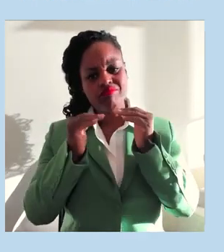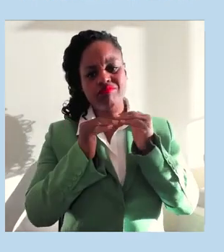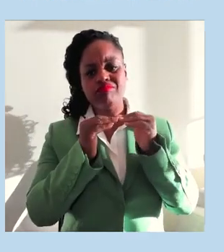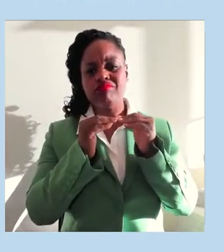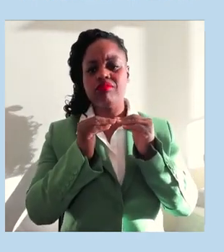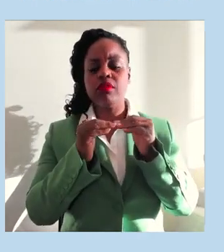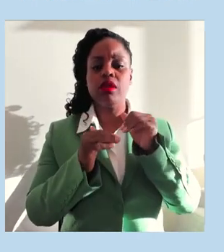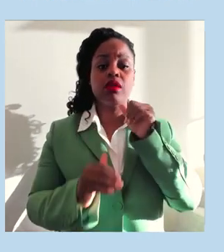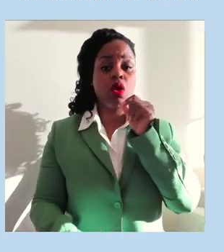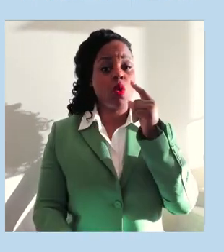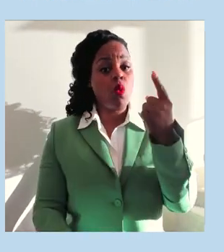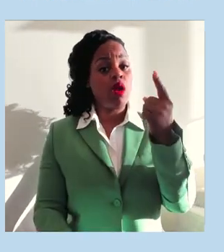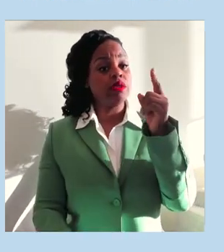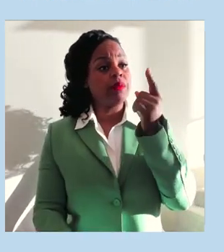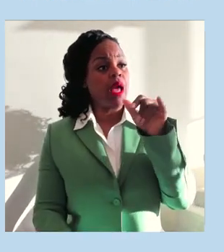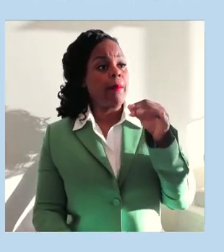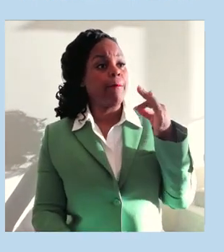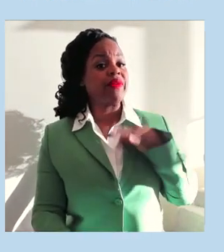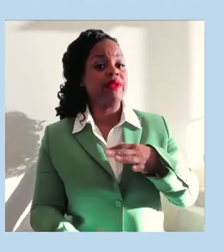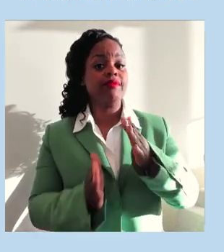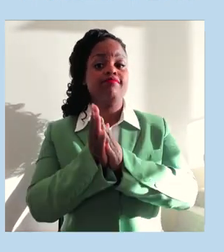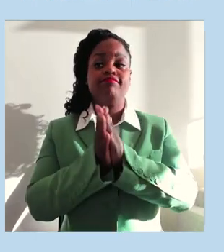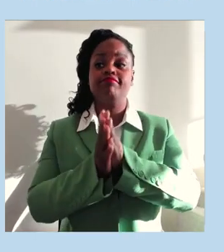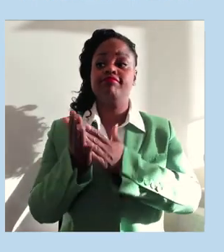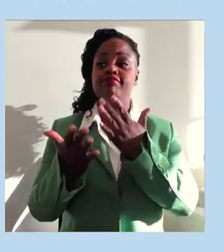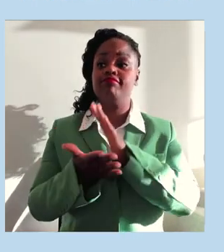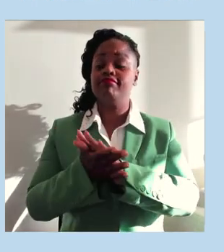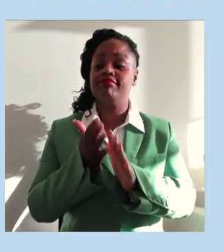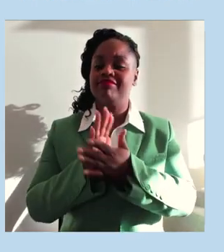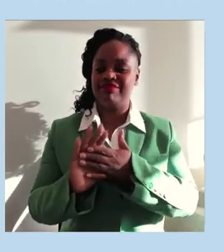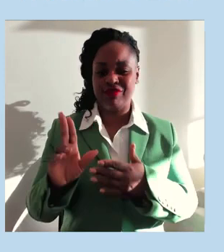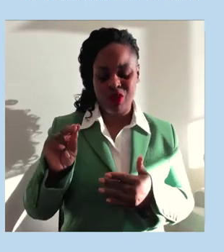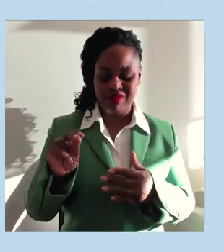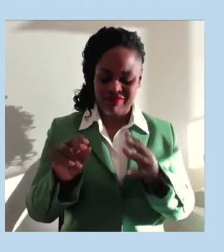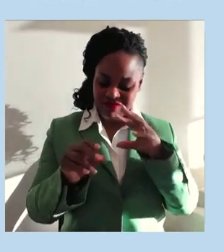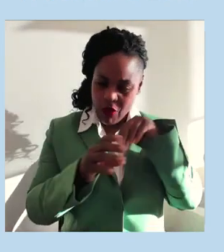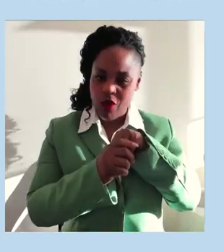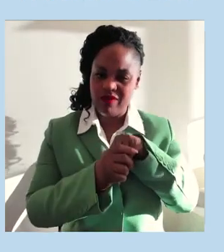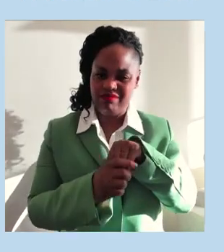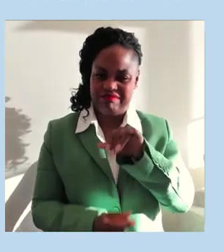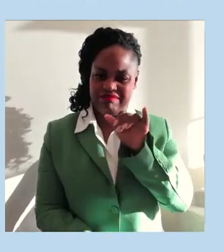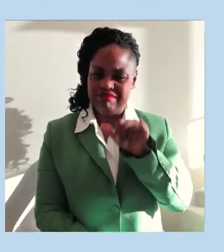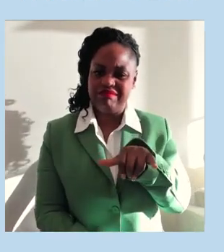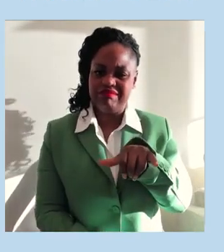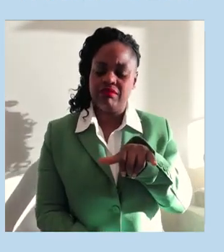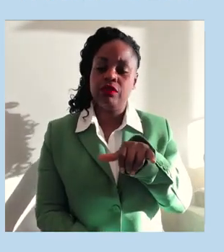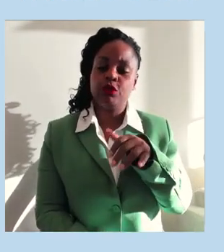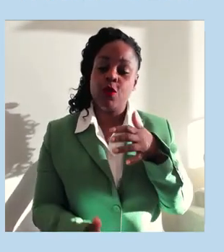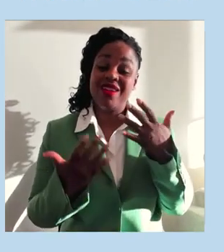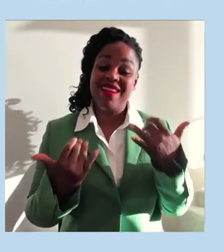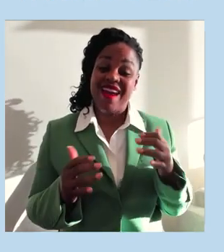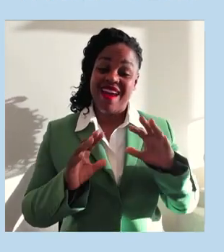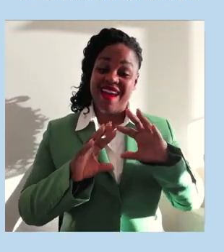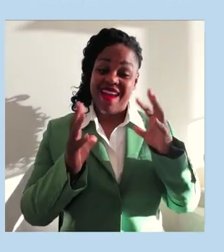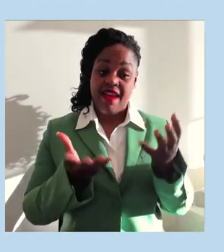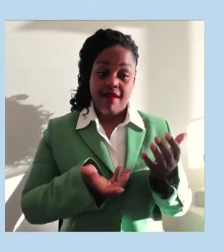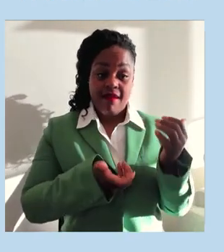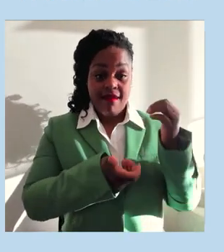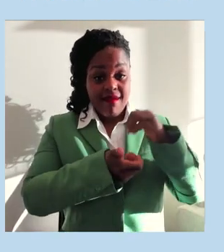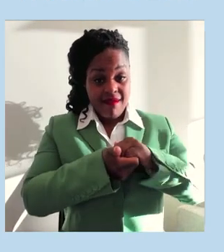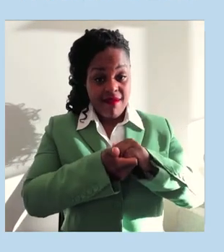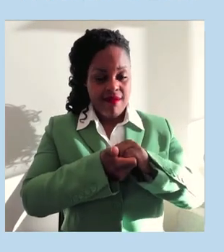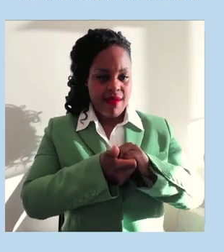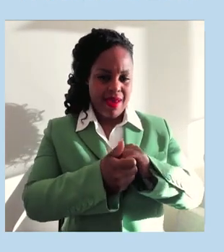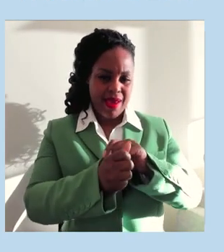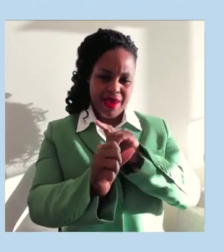have meaningful engagement of youth and especially young women, global partners need to commit to a participatory process in which